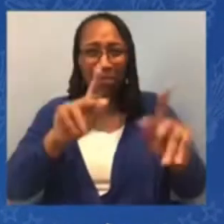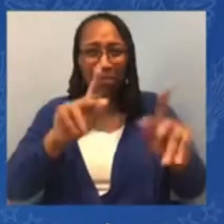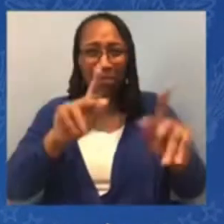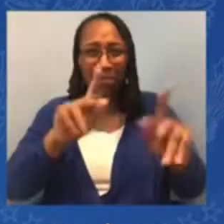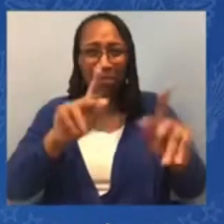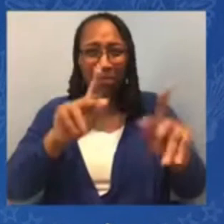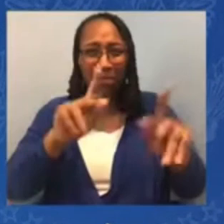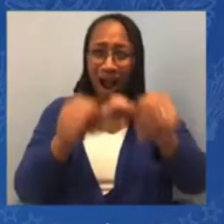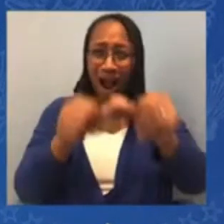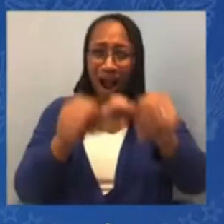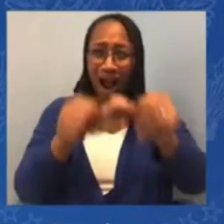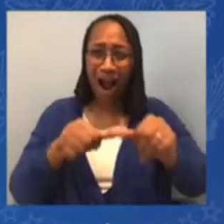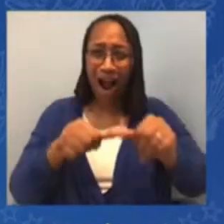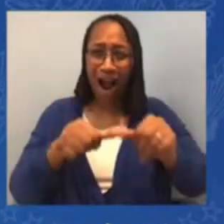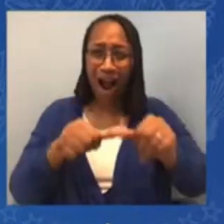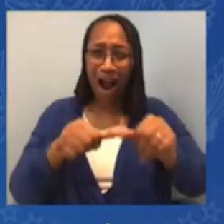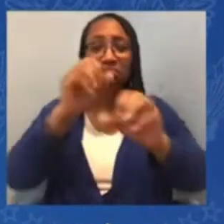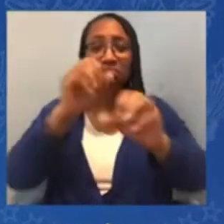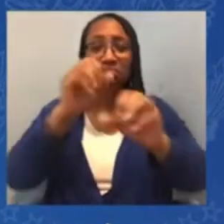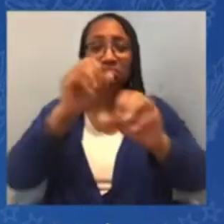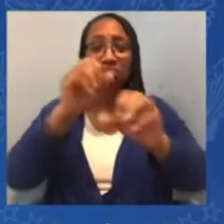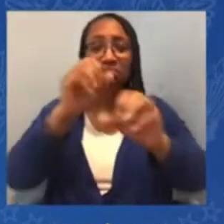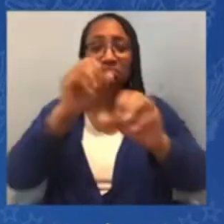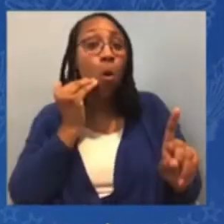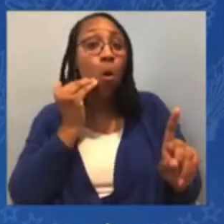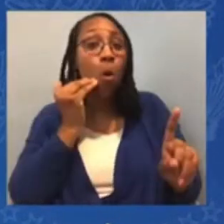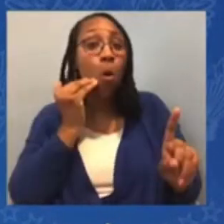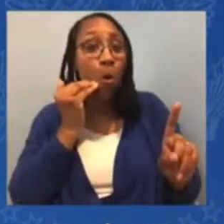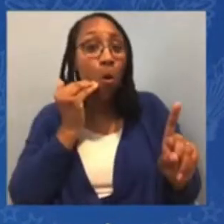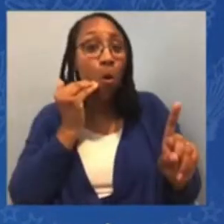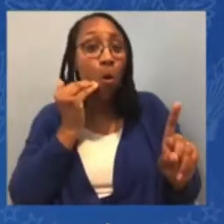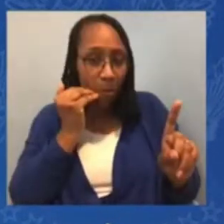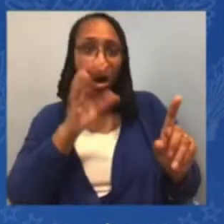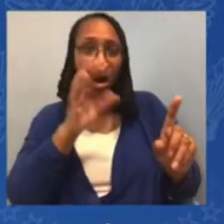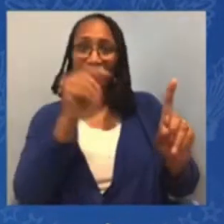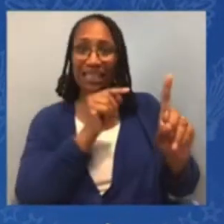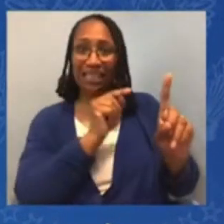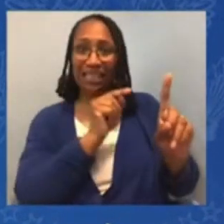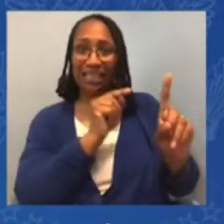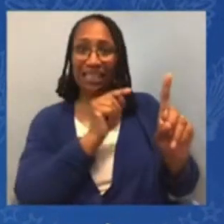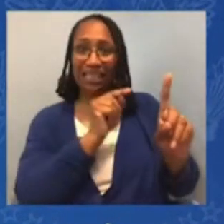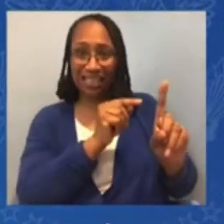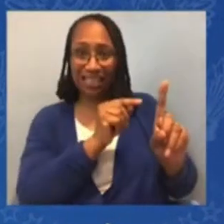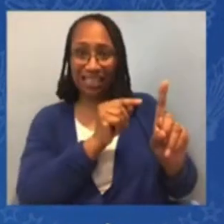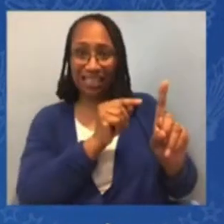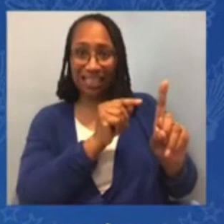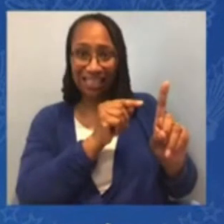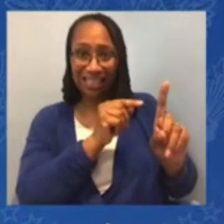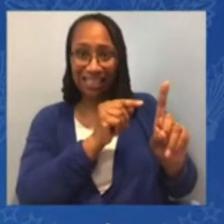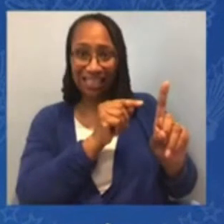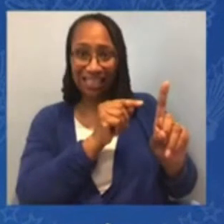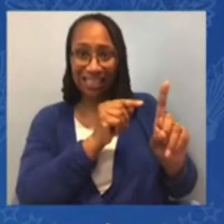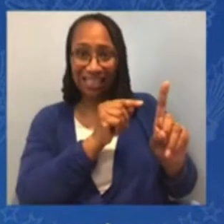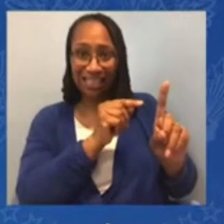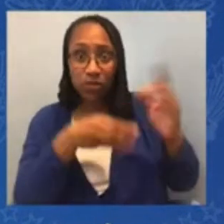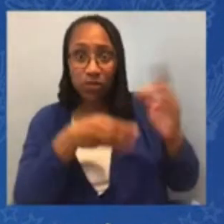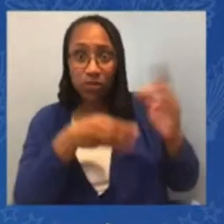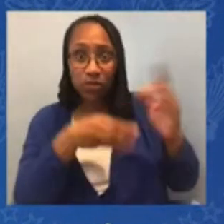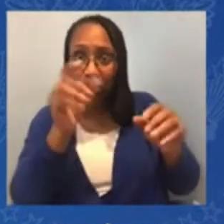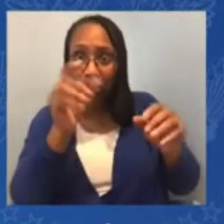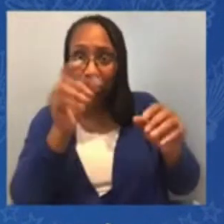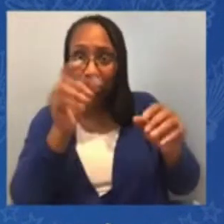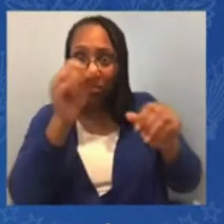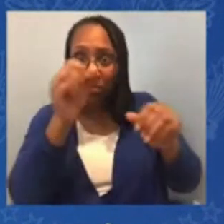was immune from liability. You couldn't sue the tobacco industry. I'm being deadly